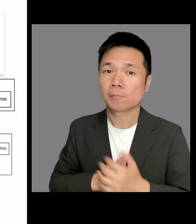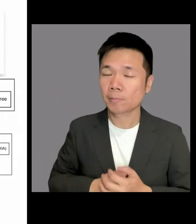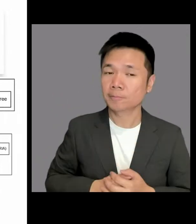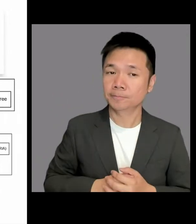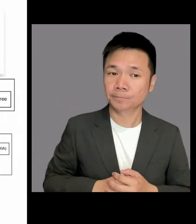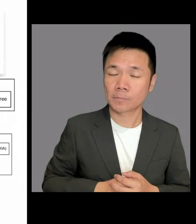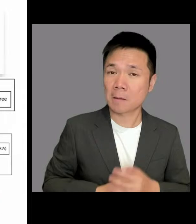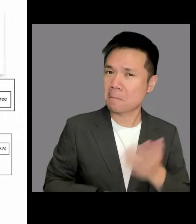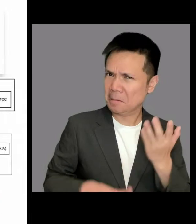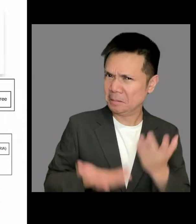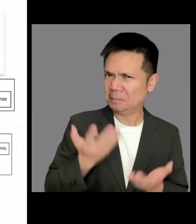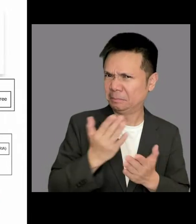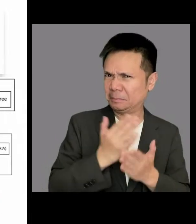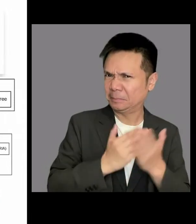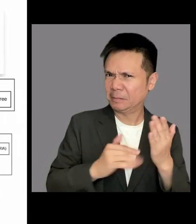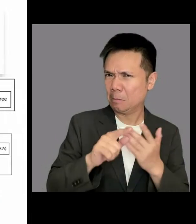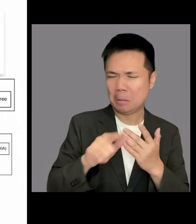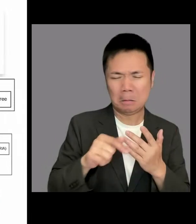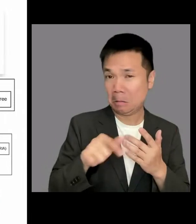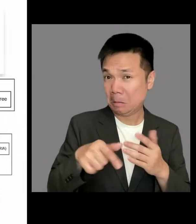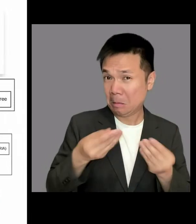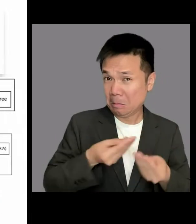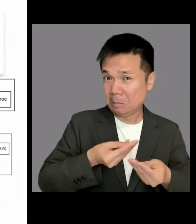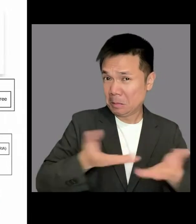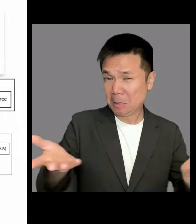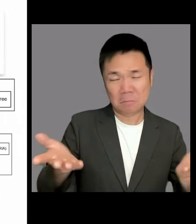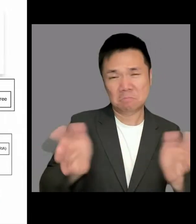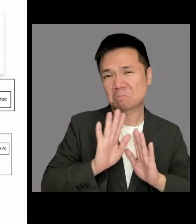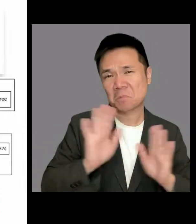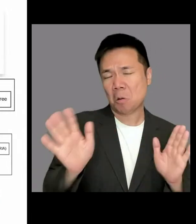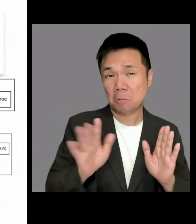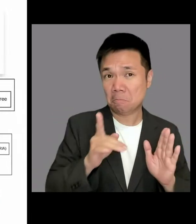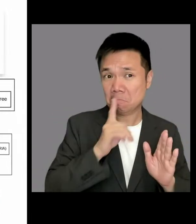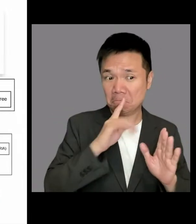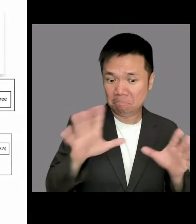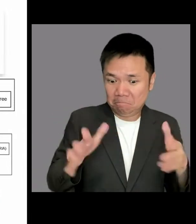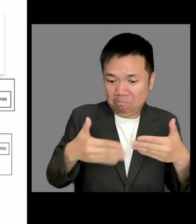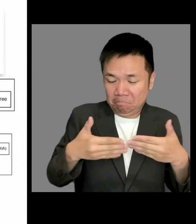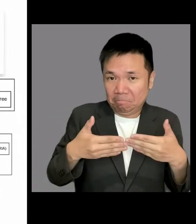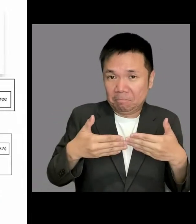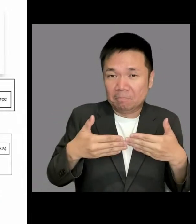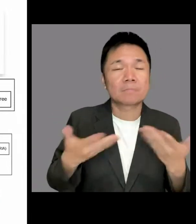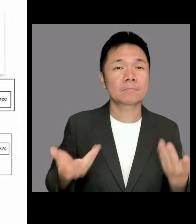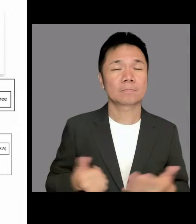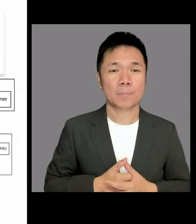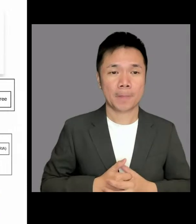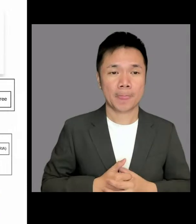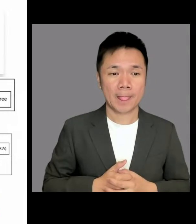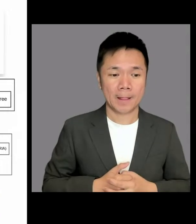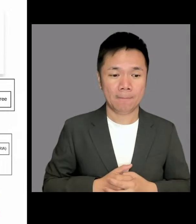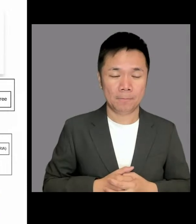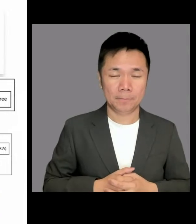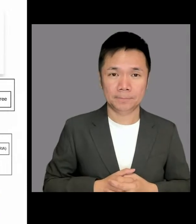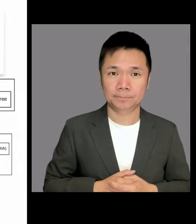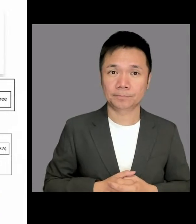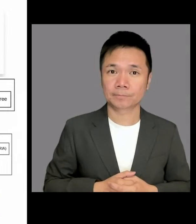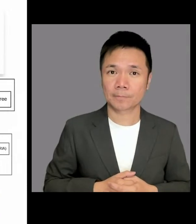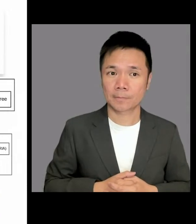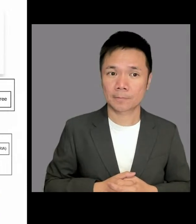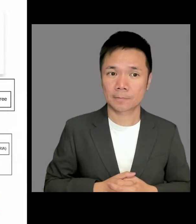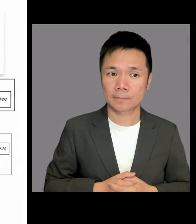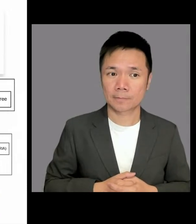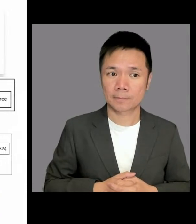not available publicly. And but those only really extend